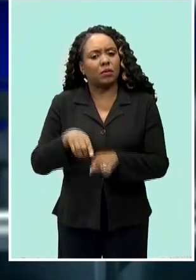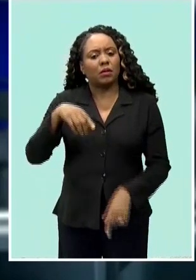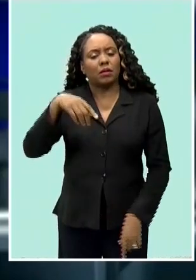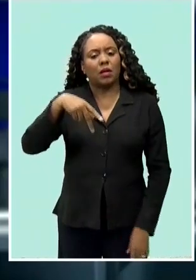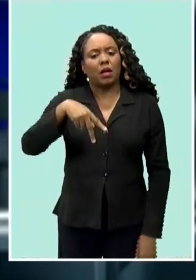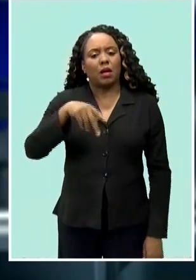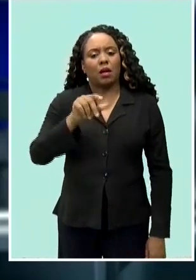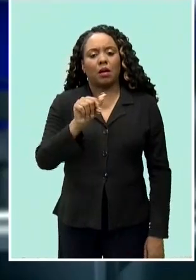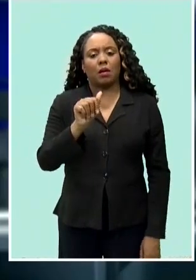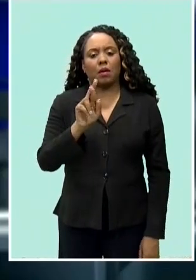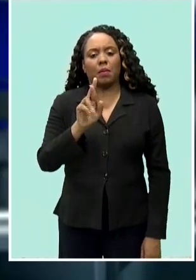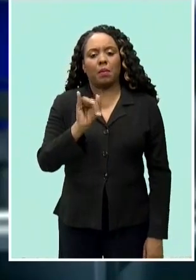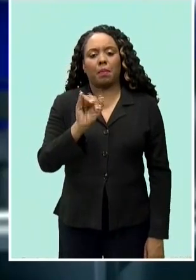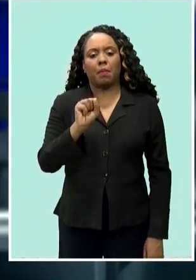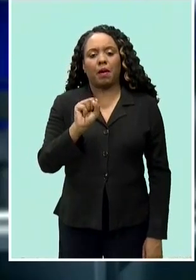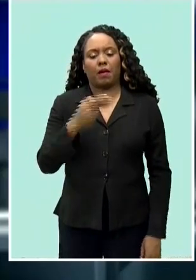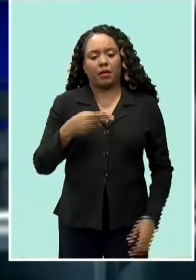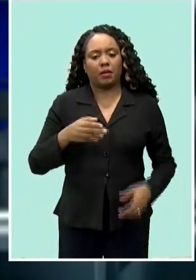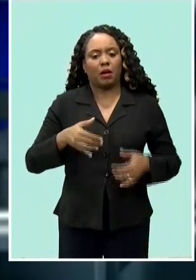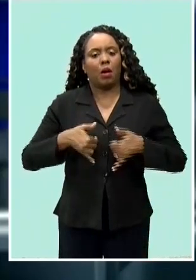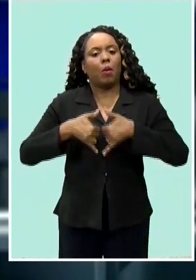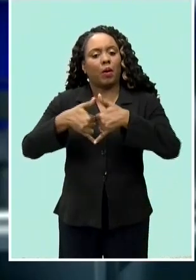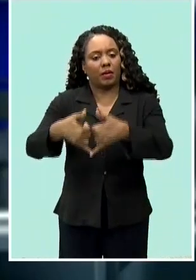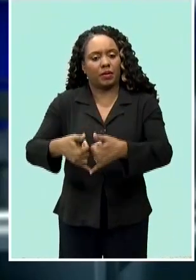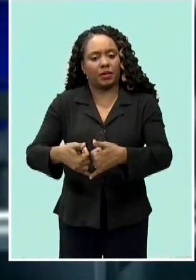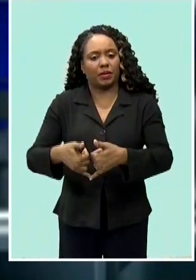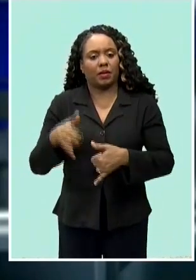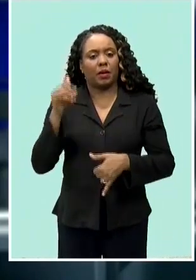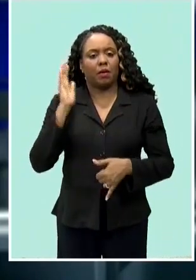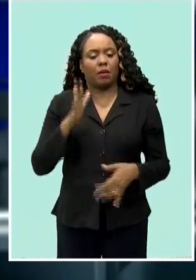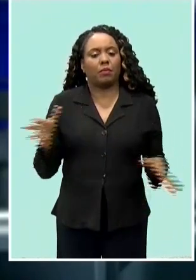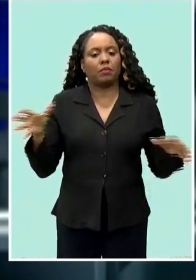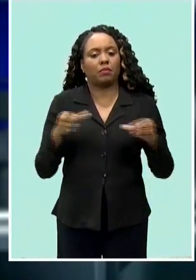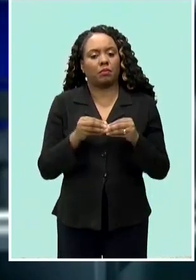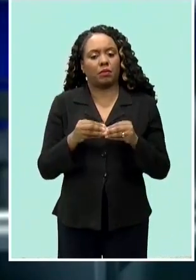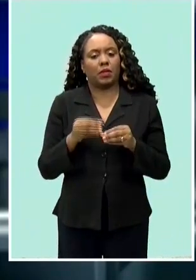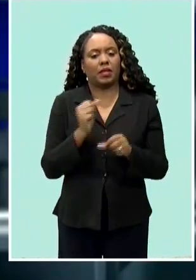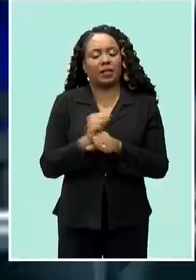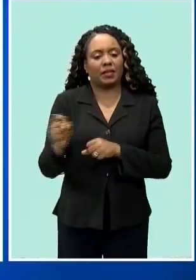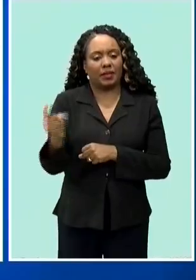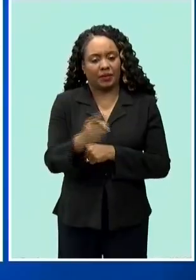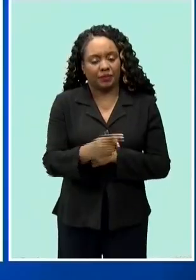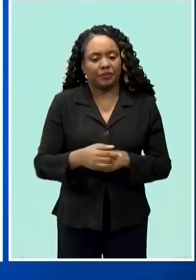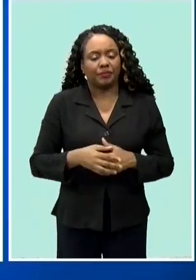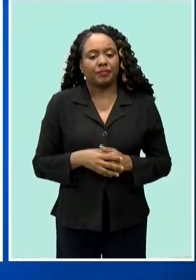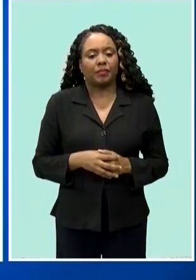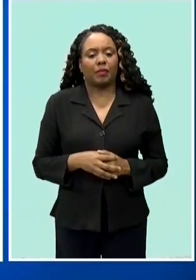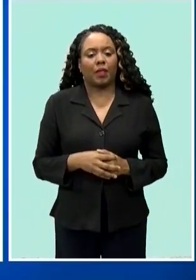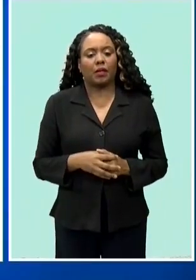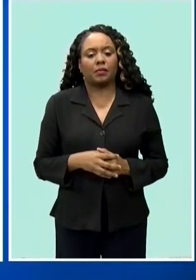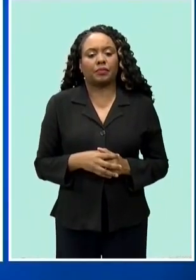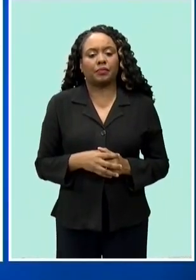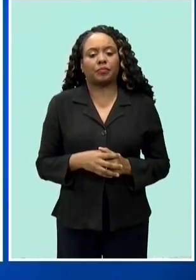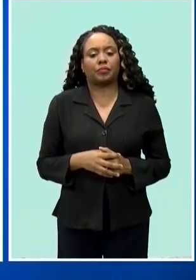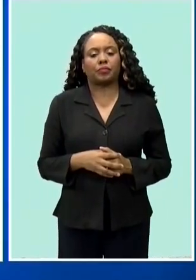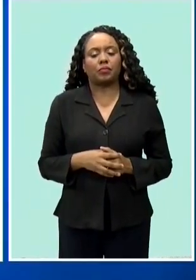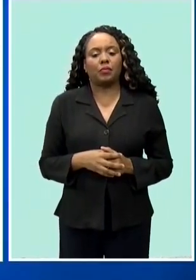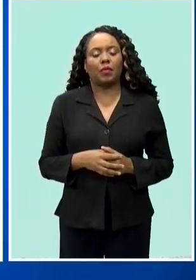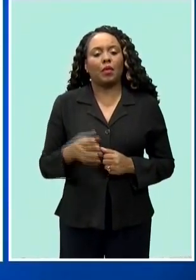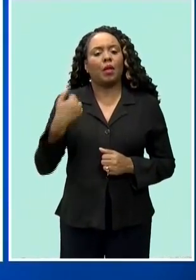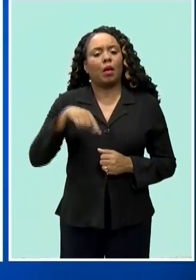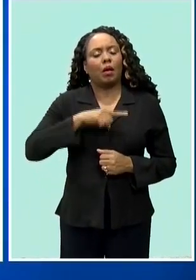Barbados Award, and that's going to be issued during the We Gathering 2020. Because we believe that we have a duty to